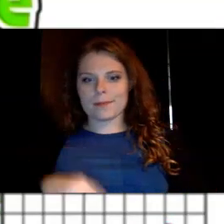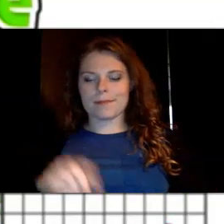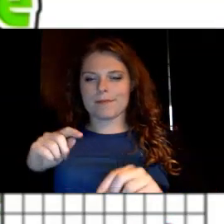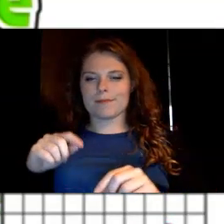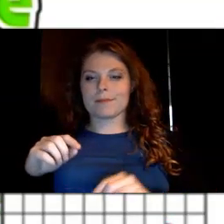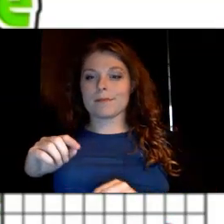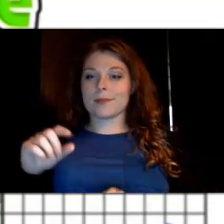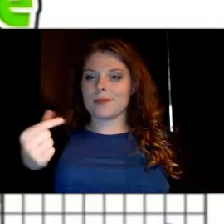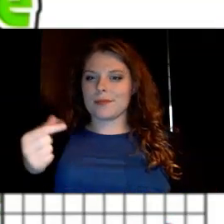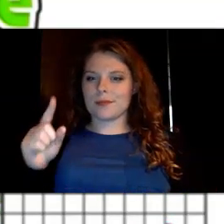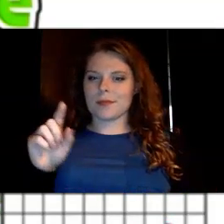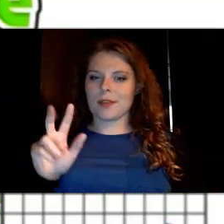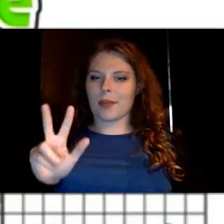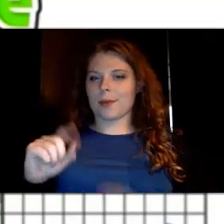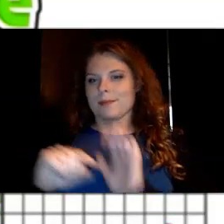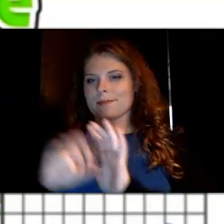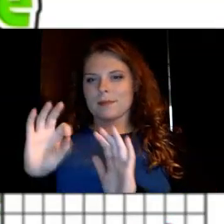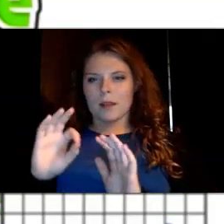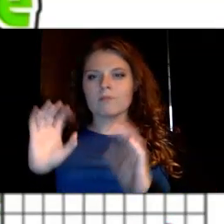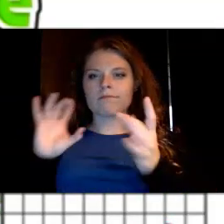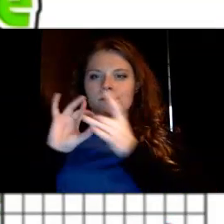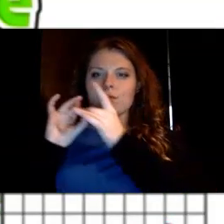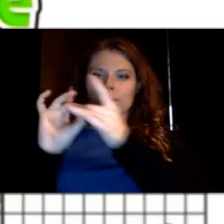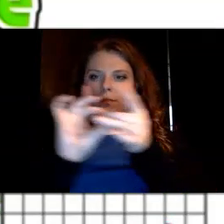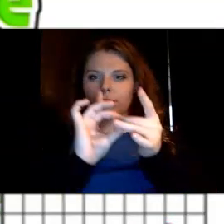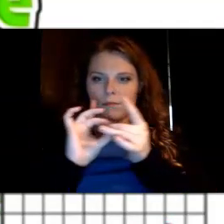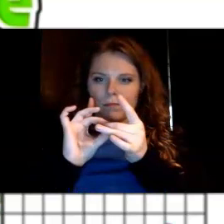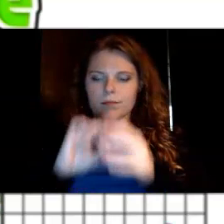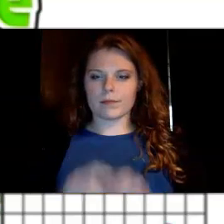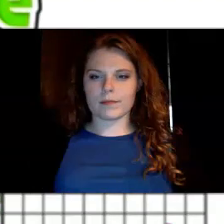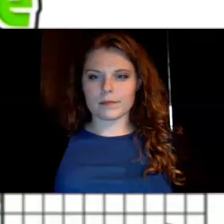and G prime at 3, -9 all correspond.